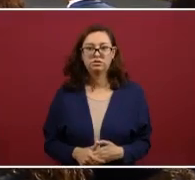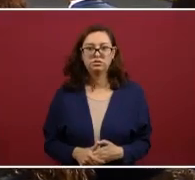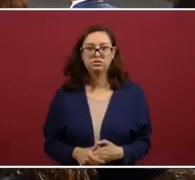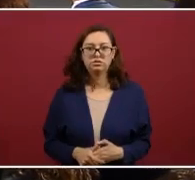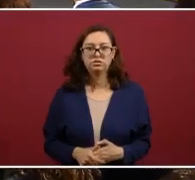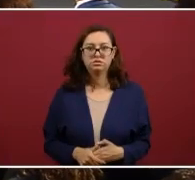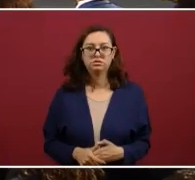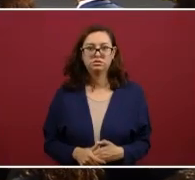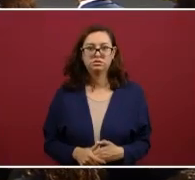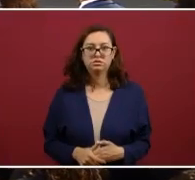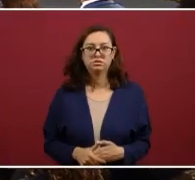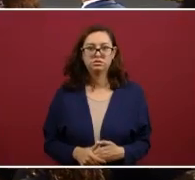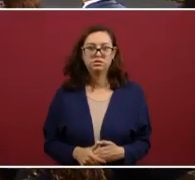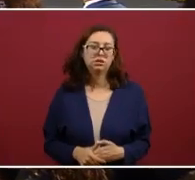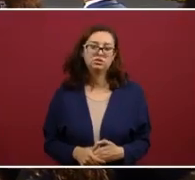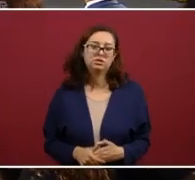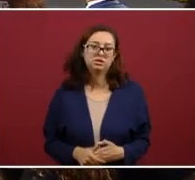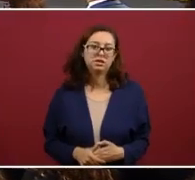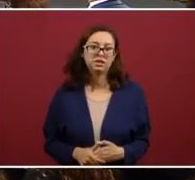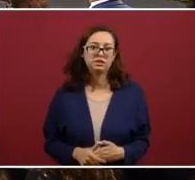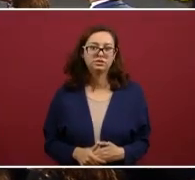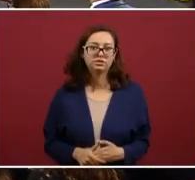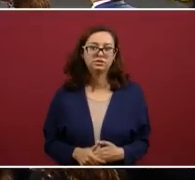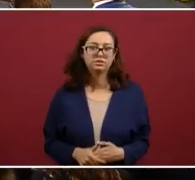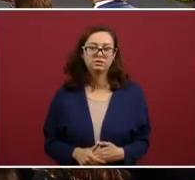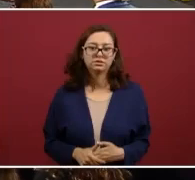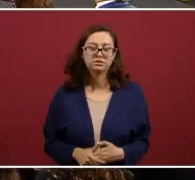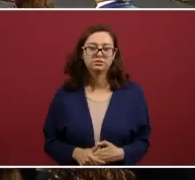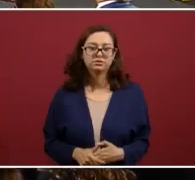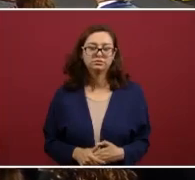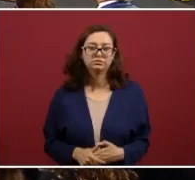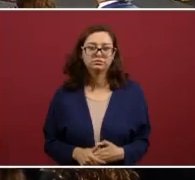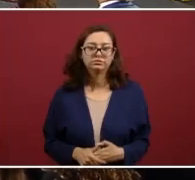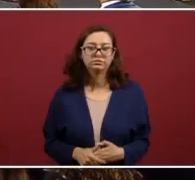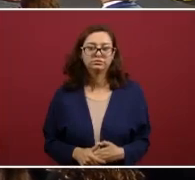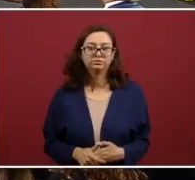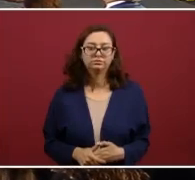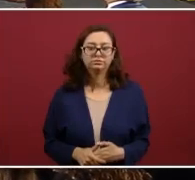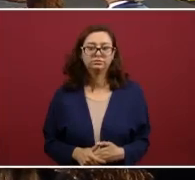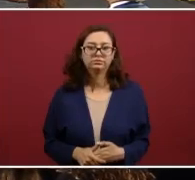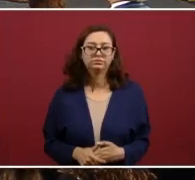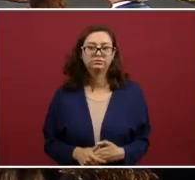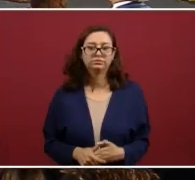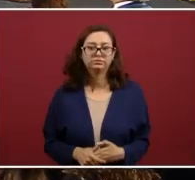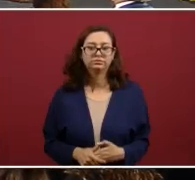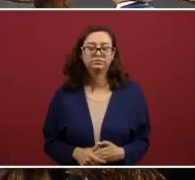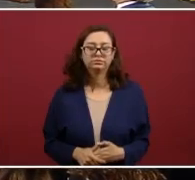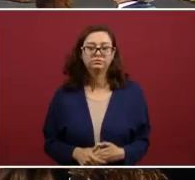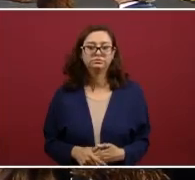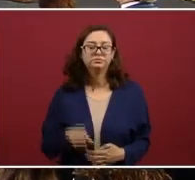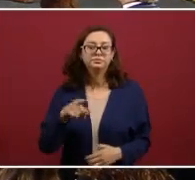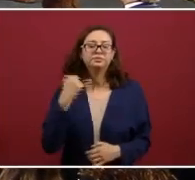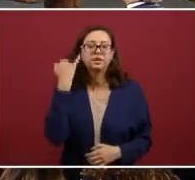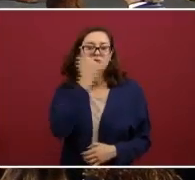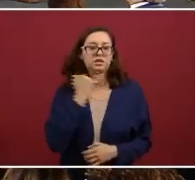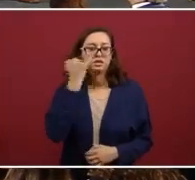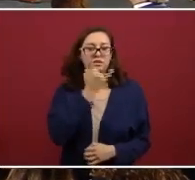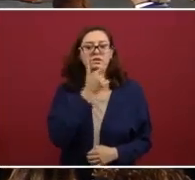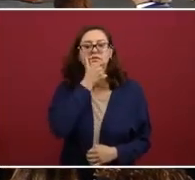Thank you, Mr. President, members of the government and cabinet of